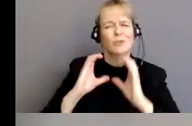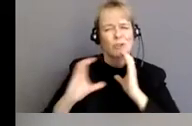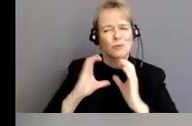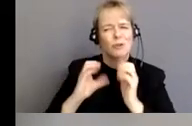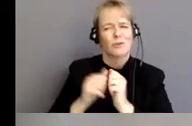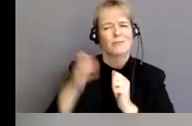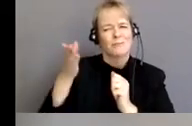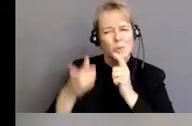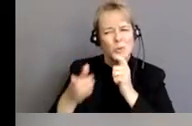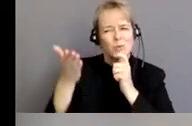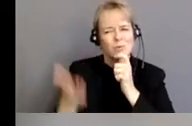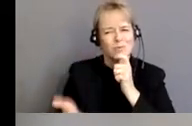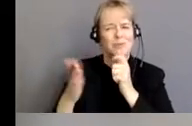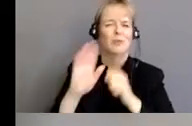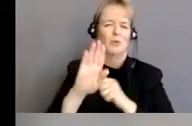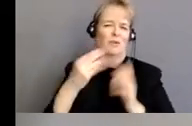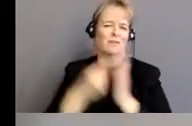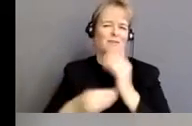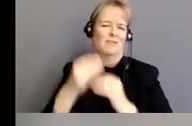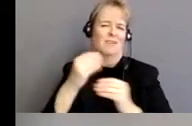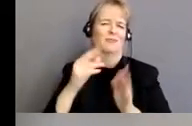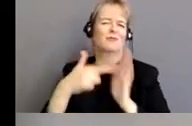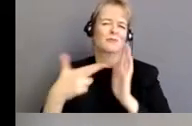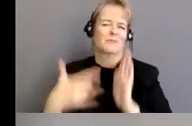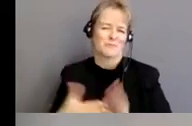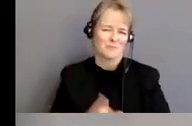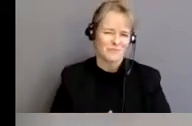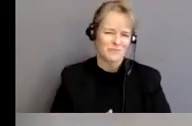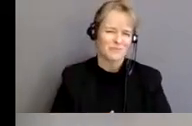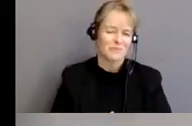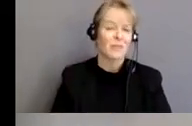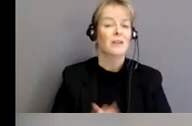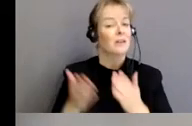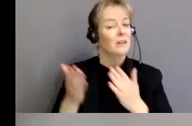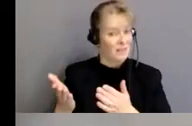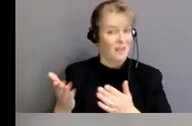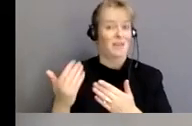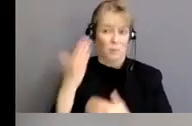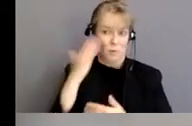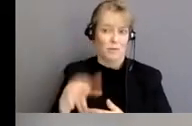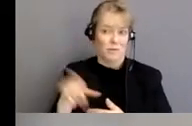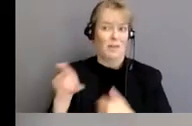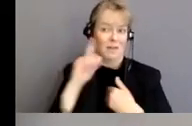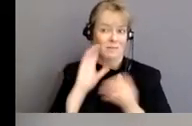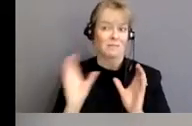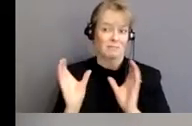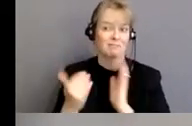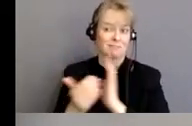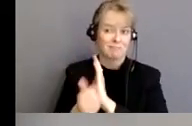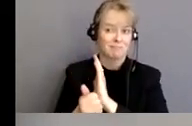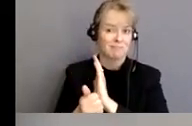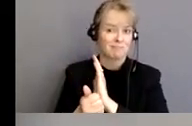your financial representative. And you know, this person, they have the qualifications, right? To help you